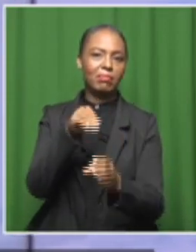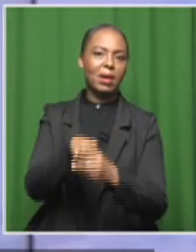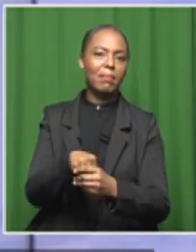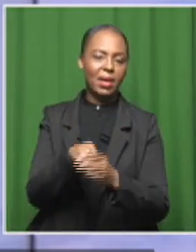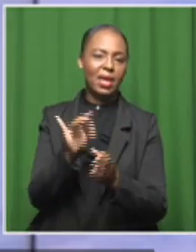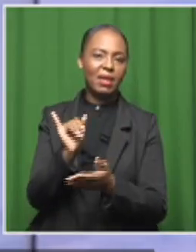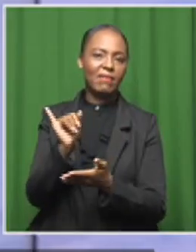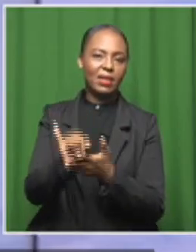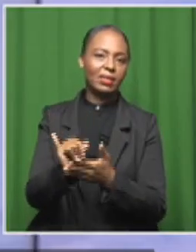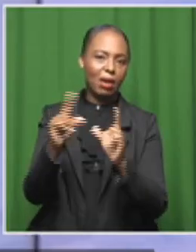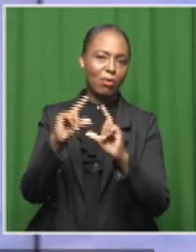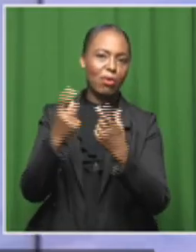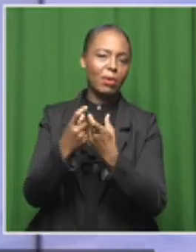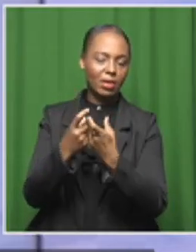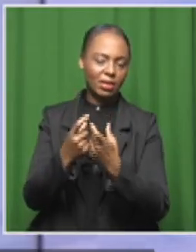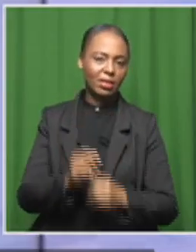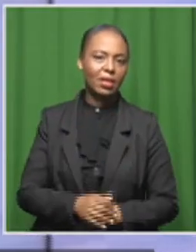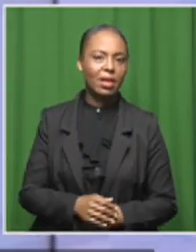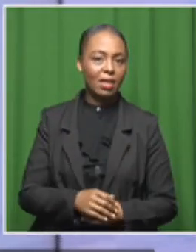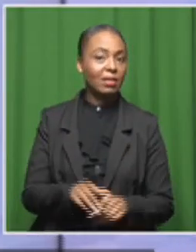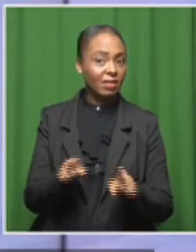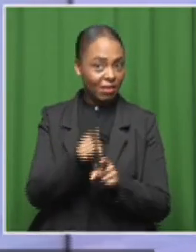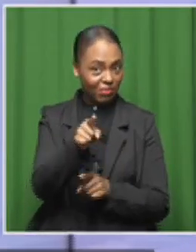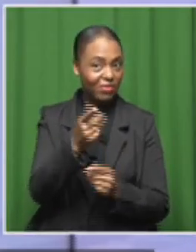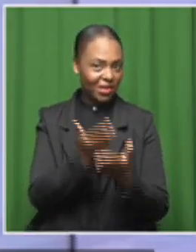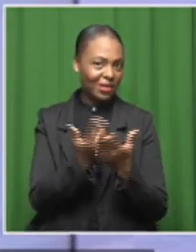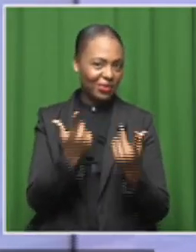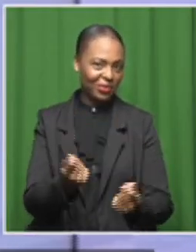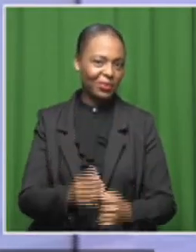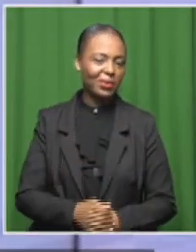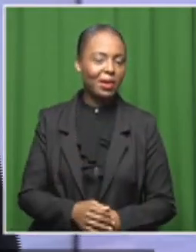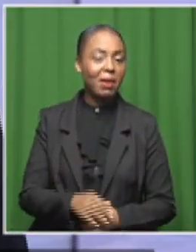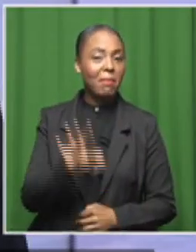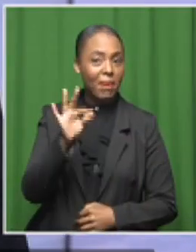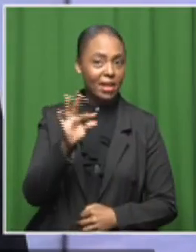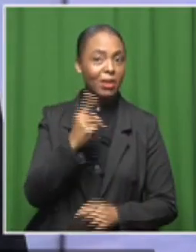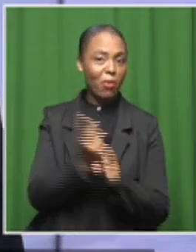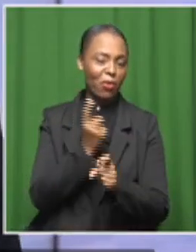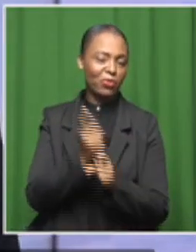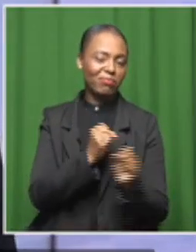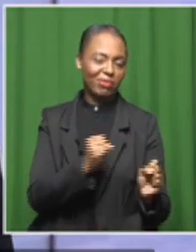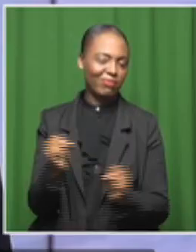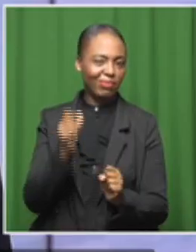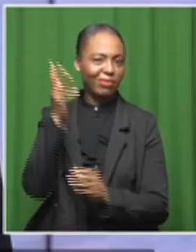community. So you too can join us next week, Monday, here on Morning Live. This is The Bottom Line.